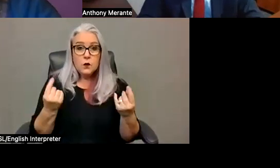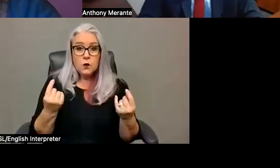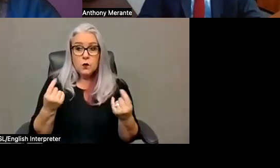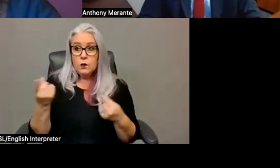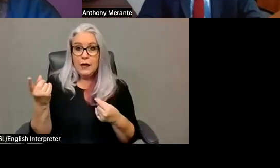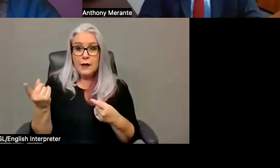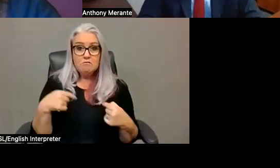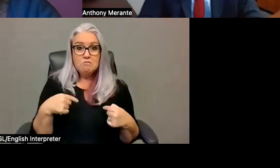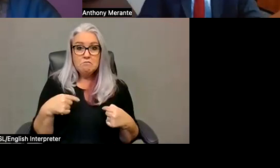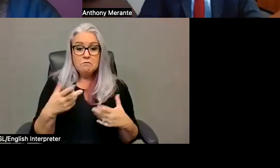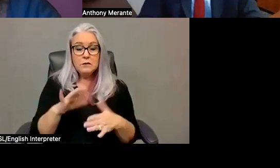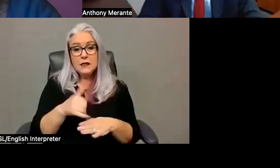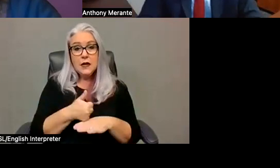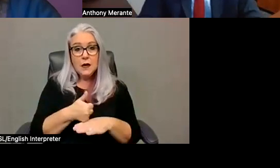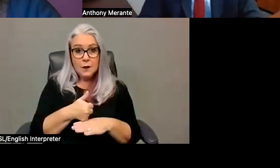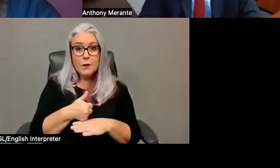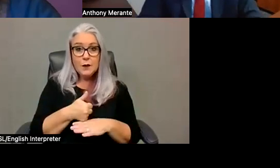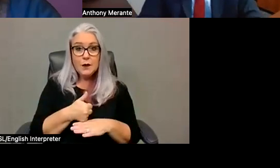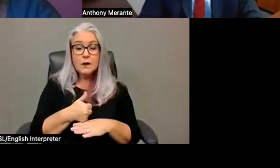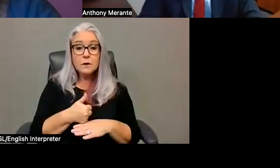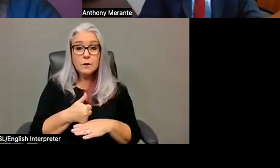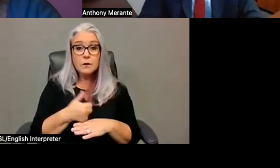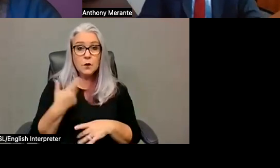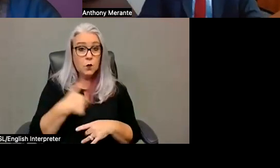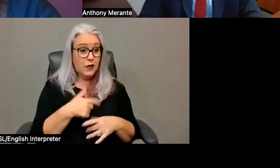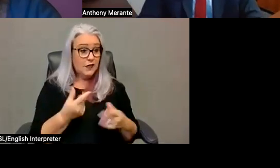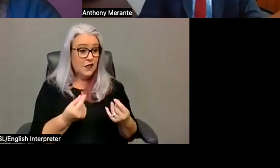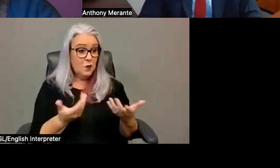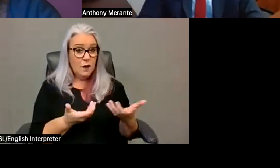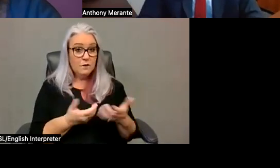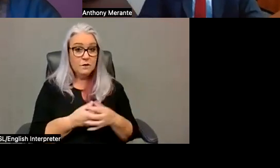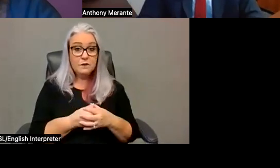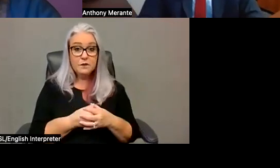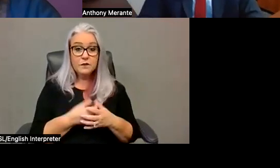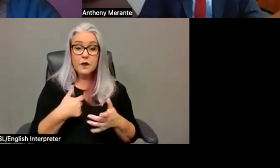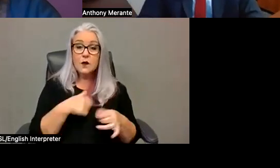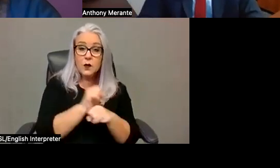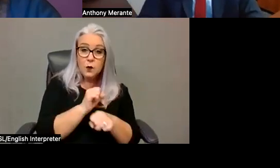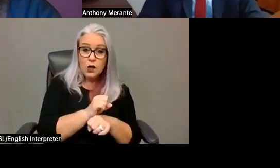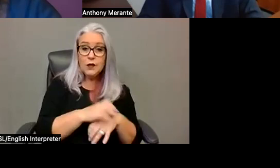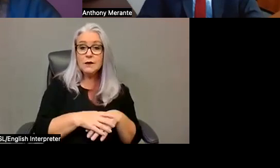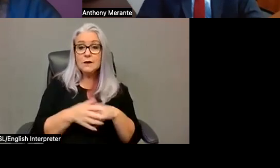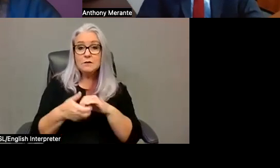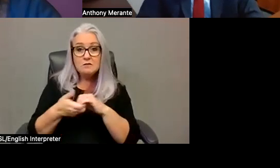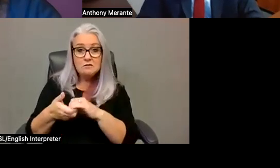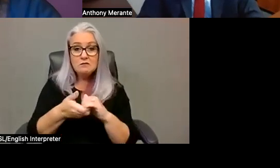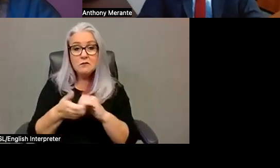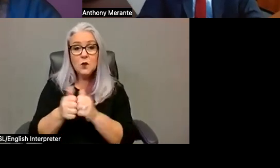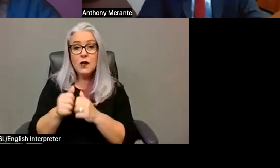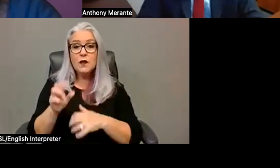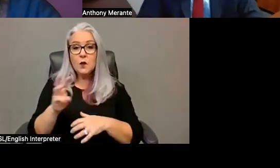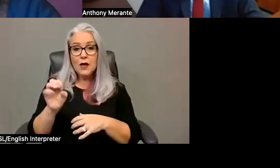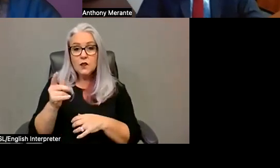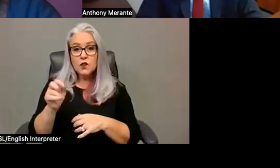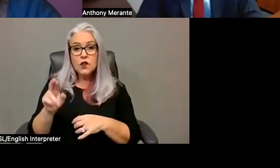set up. What did we do? Well, we worked in concert with Westchester County like we should have done. We